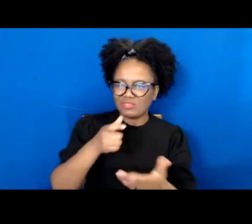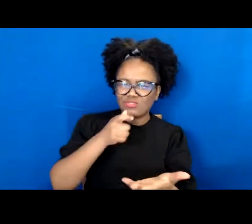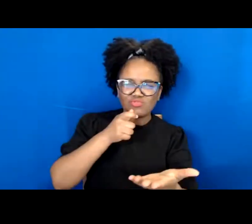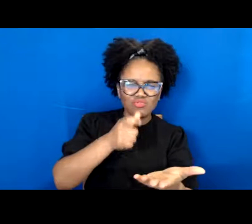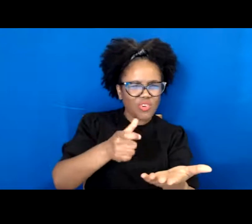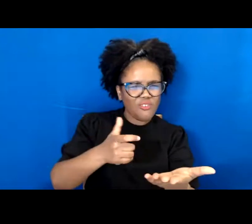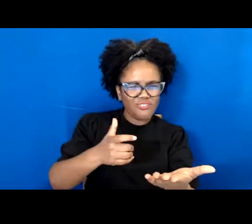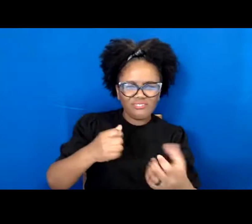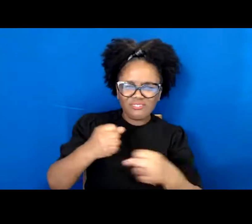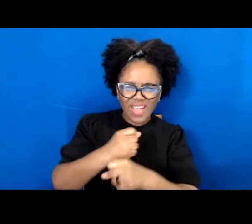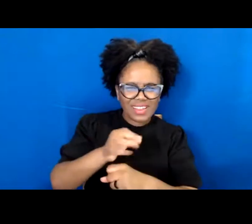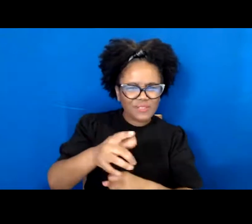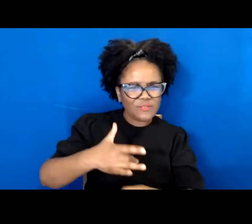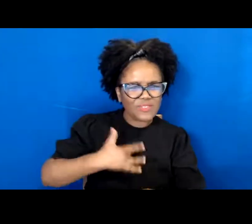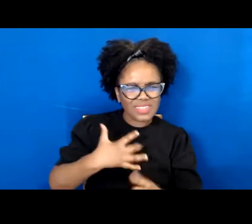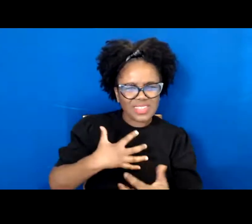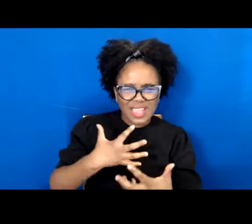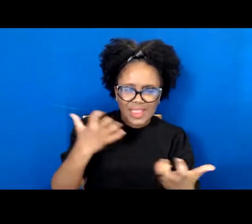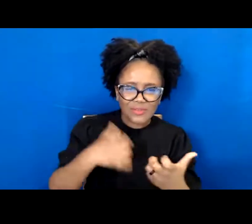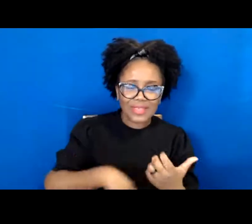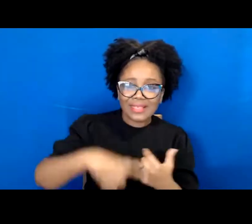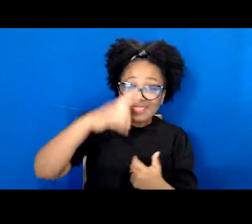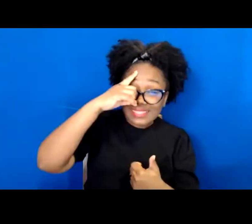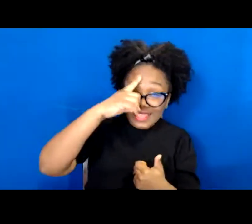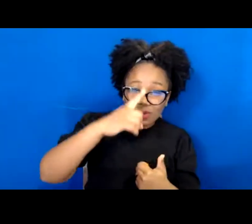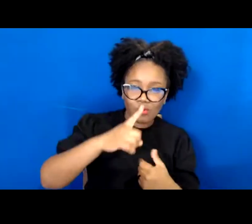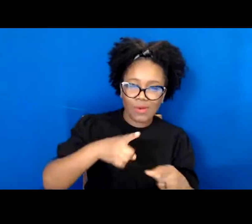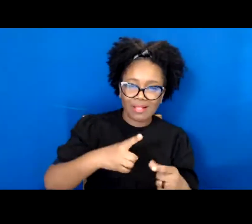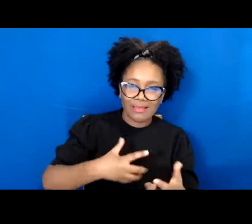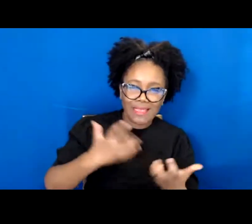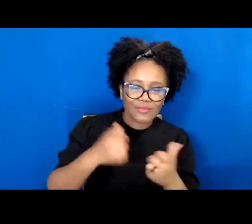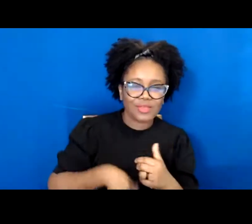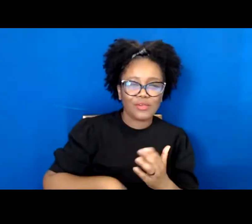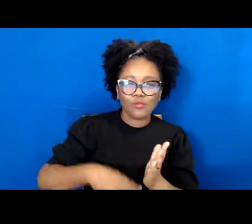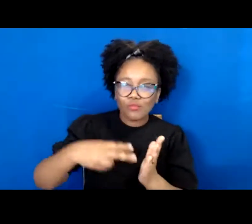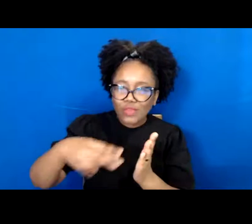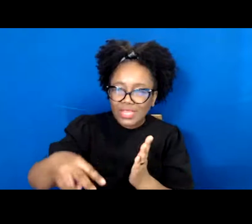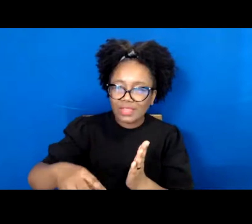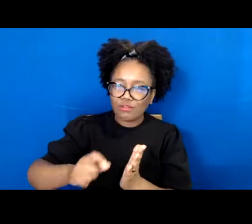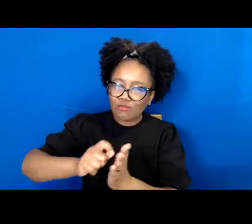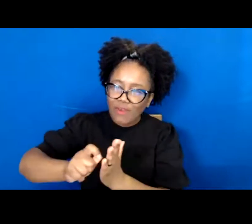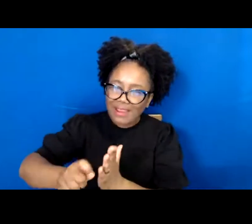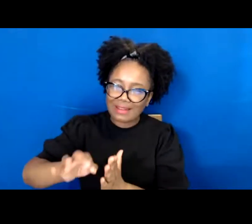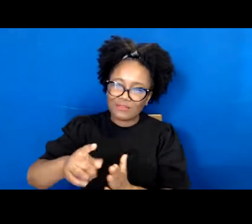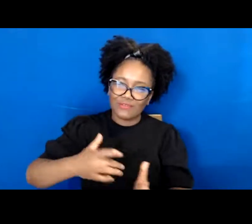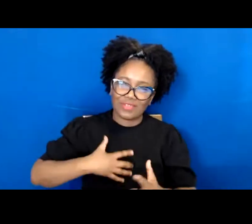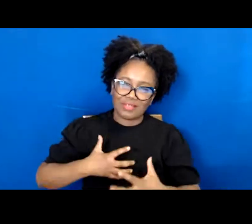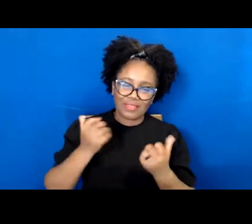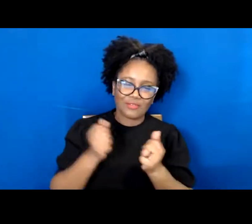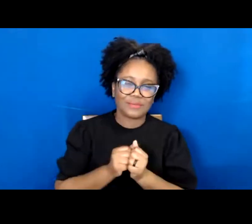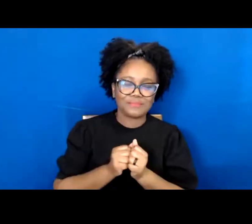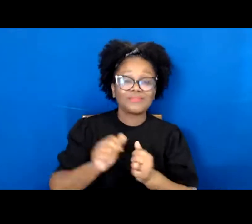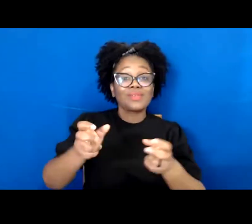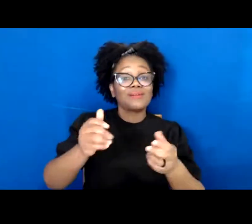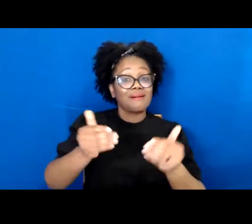angry, read when you're angry. Here's another one. Not so deep down, we all know that safety is an illusion, that